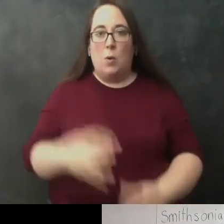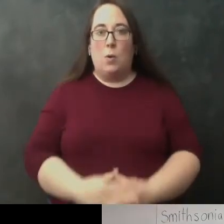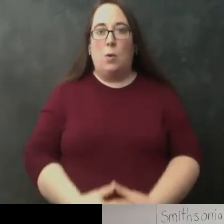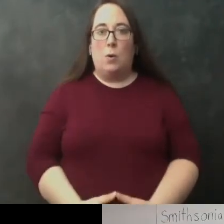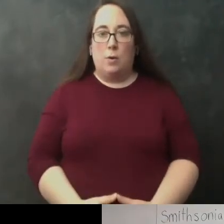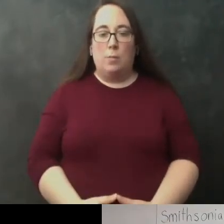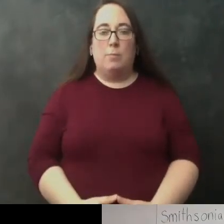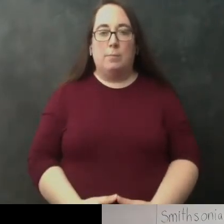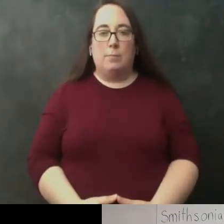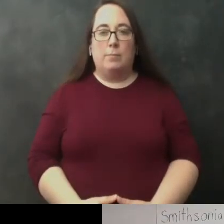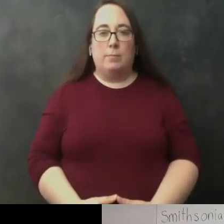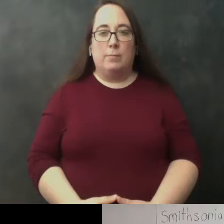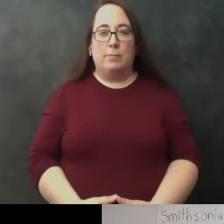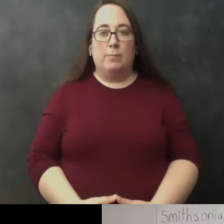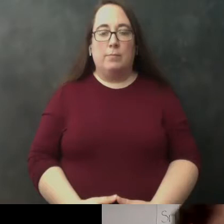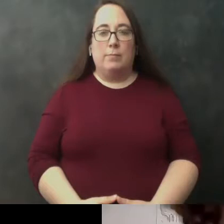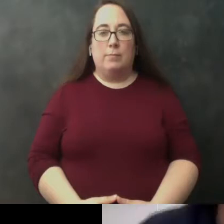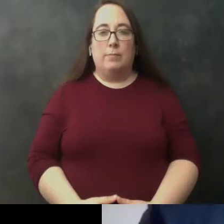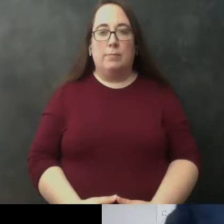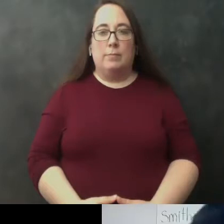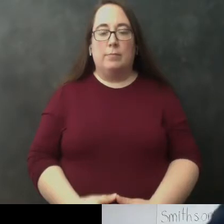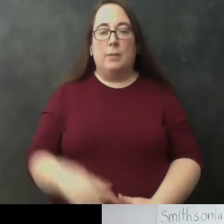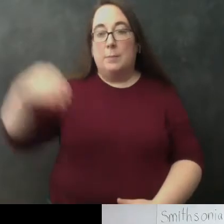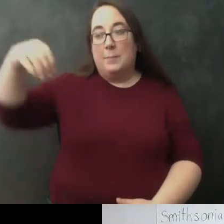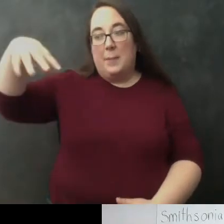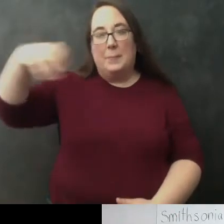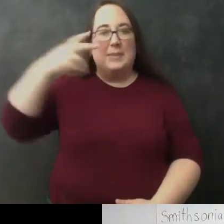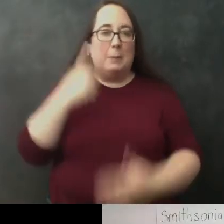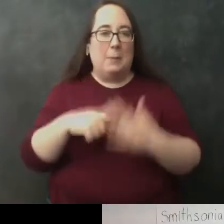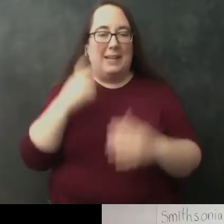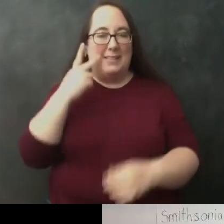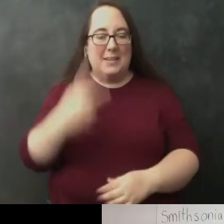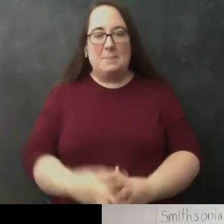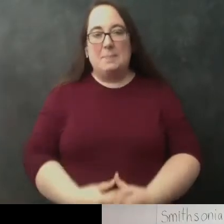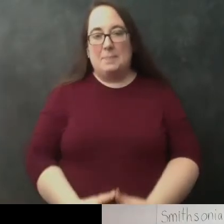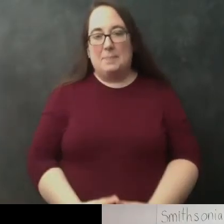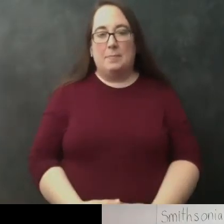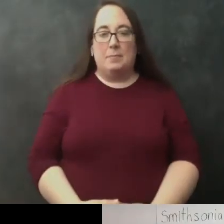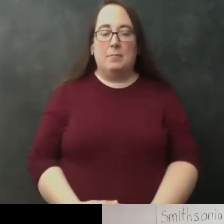Yeah. Let me turn this other camera back on and see what we can see on my sample.